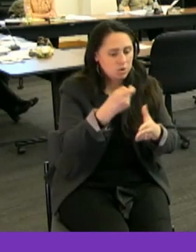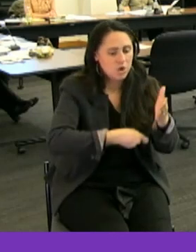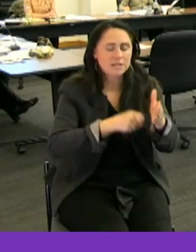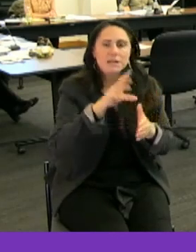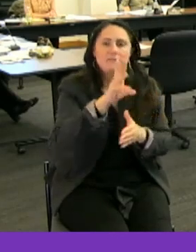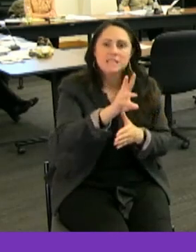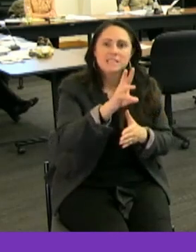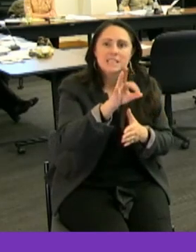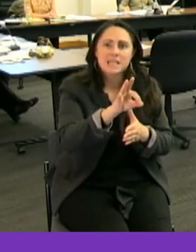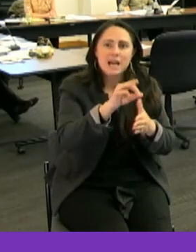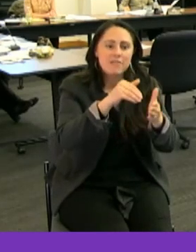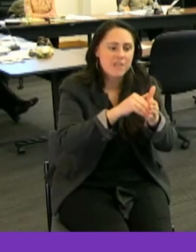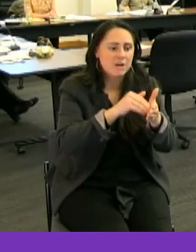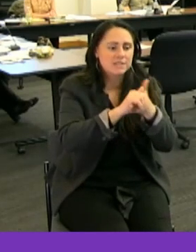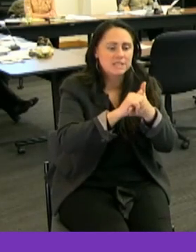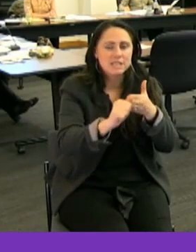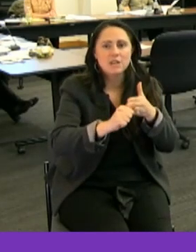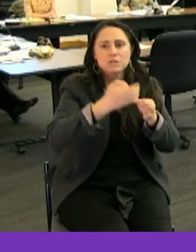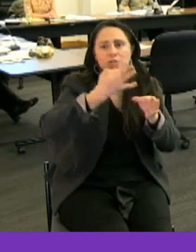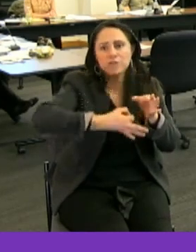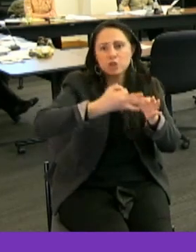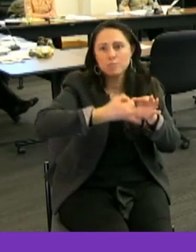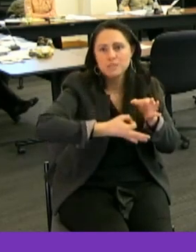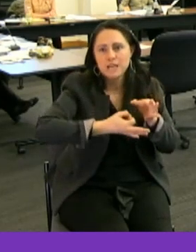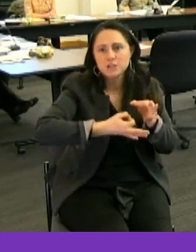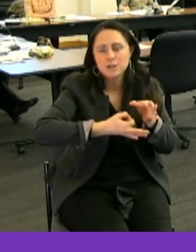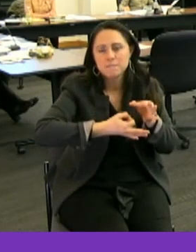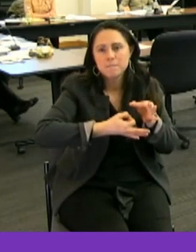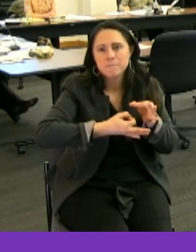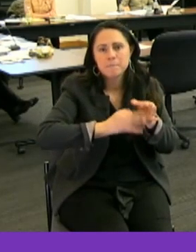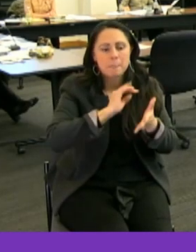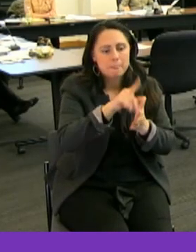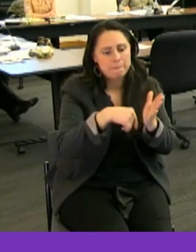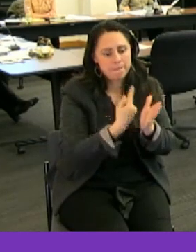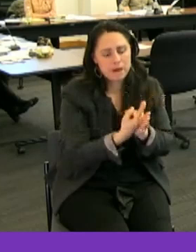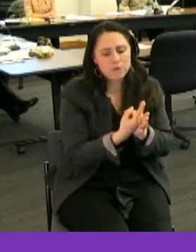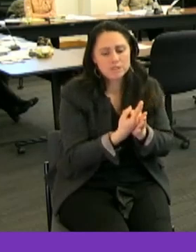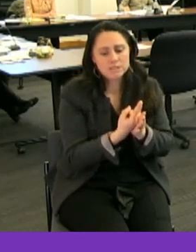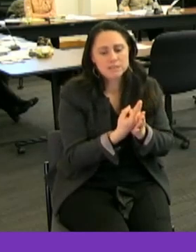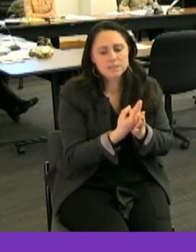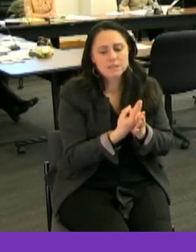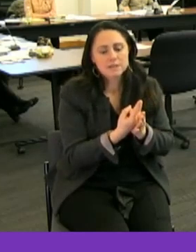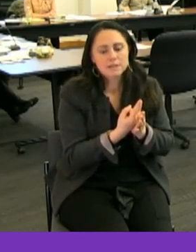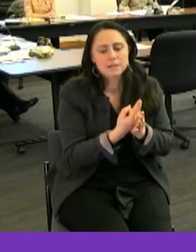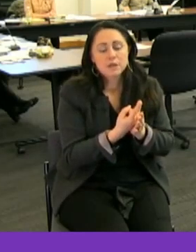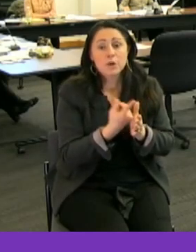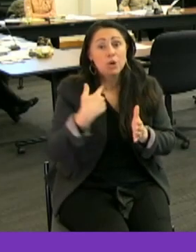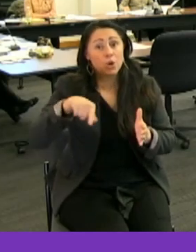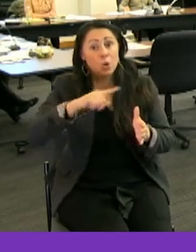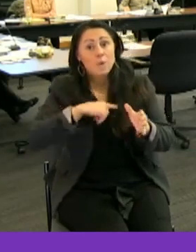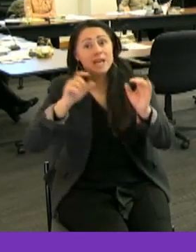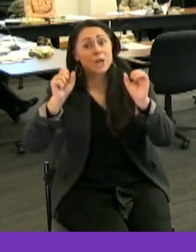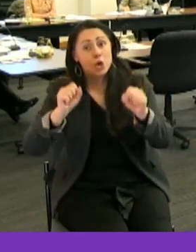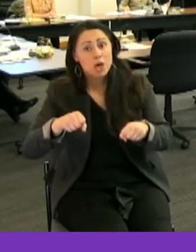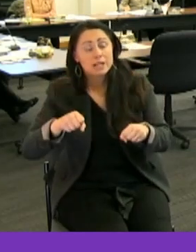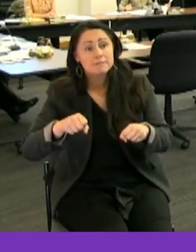of $69,000 of interpretation hours. We